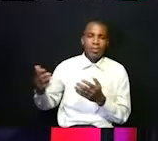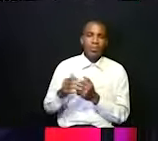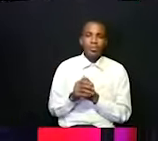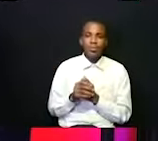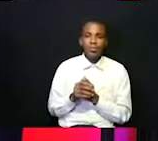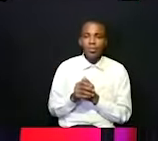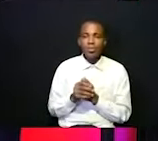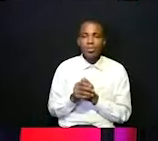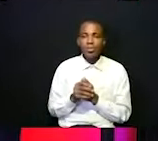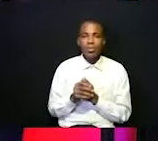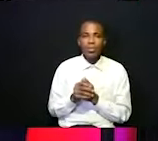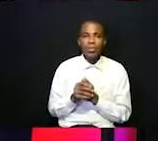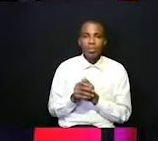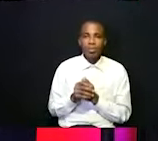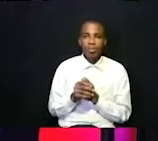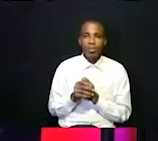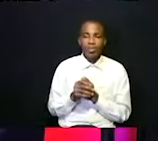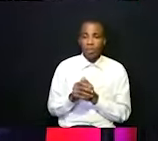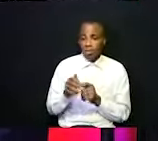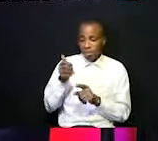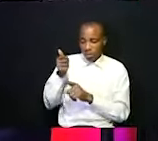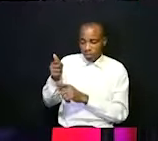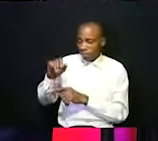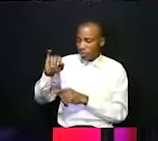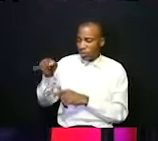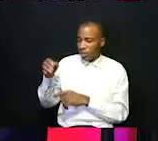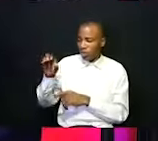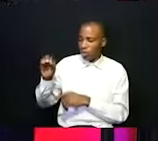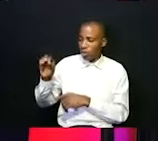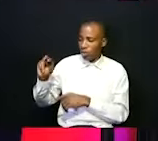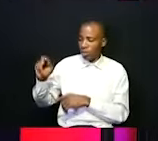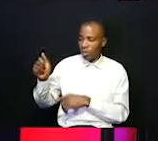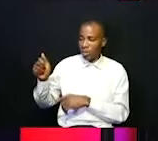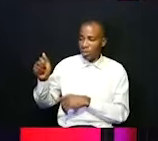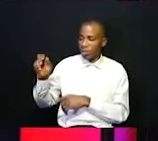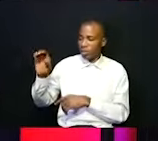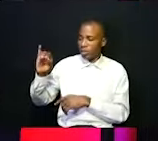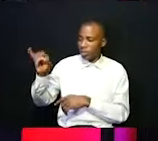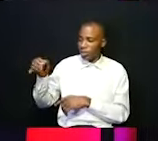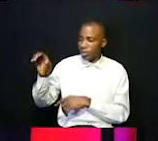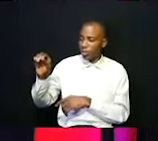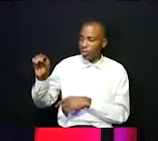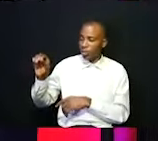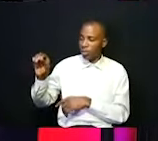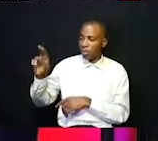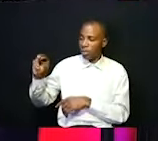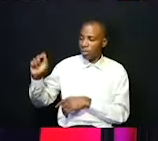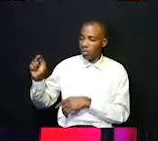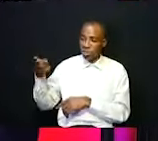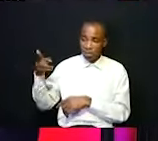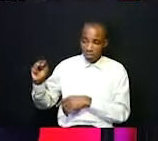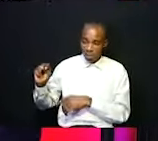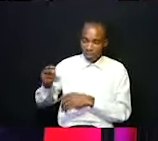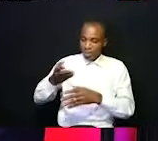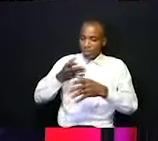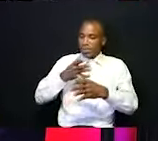ebinie. Now, this is the descendants. We any na want to atwaso. I just talk about the social ladder they climb. Eka na